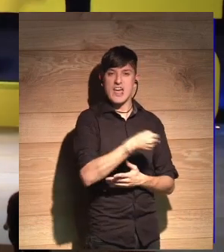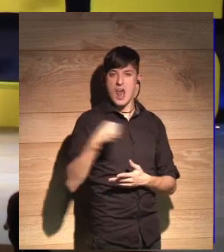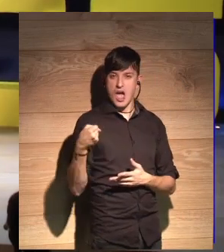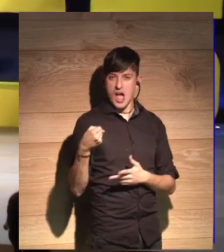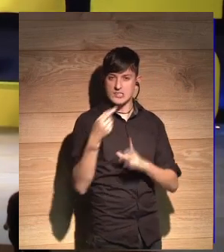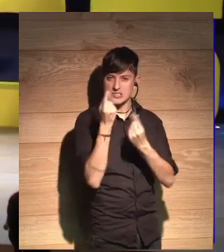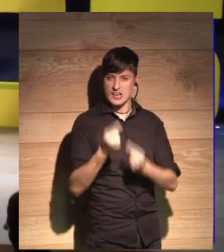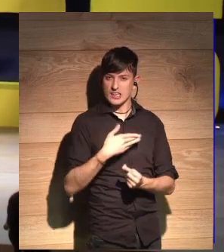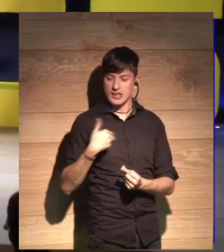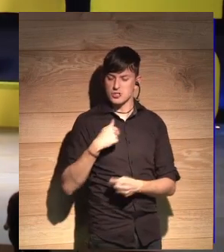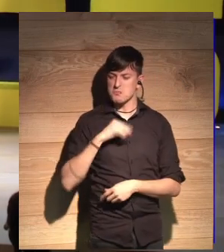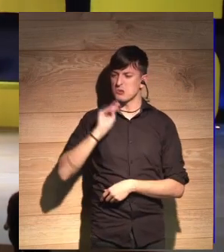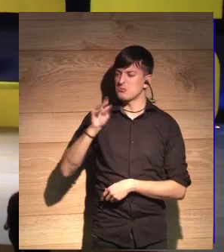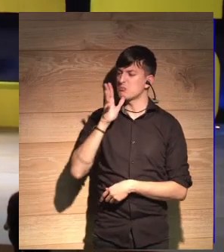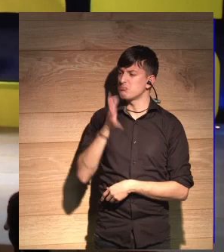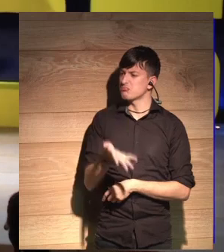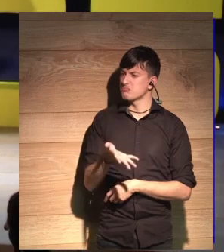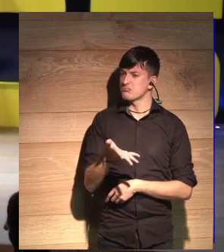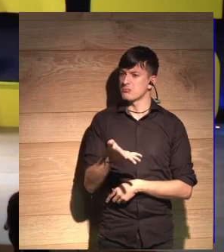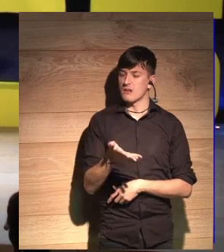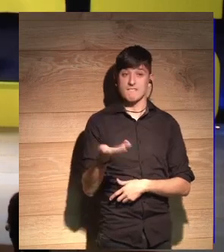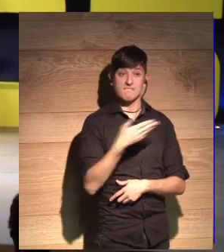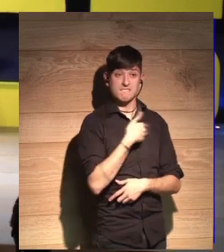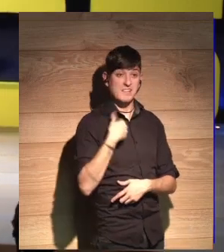we want a fridge that locks you out if you've eaten sweets.